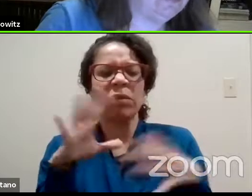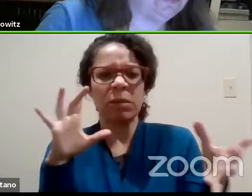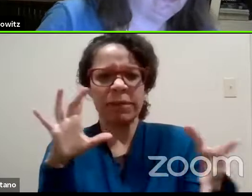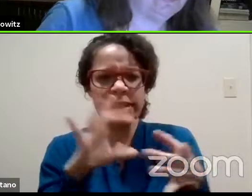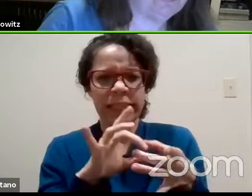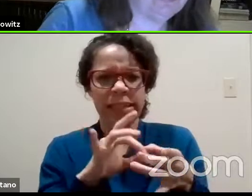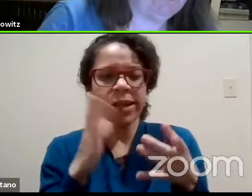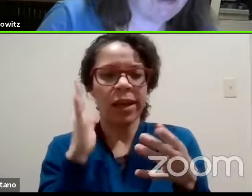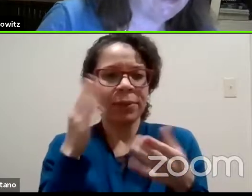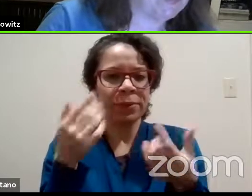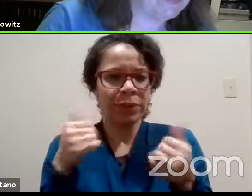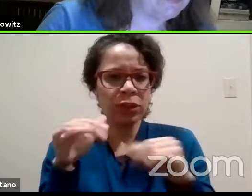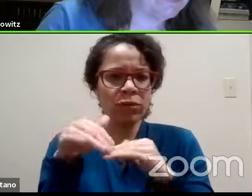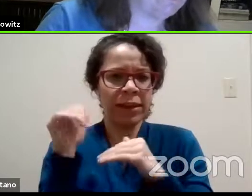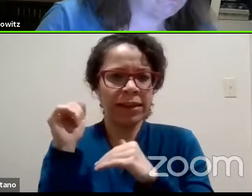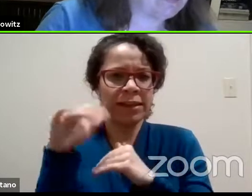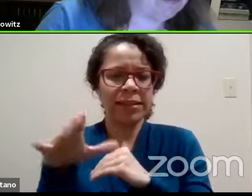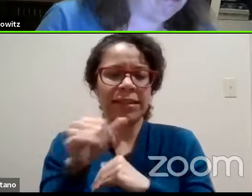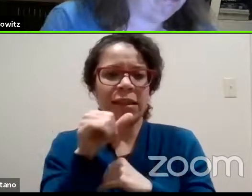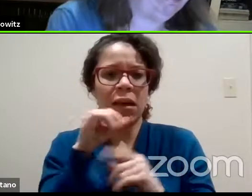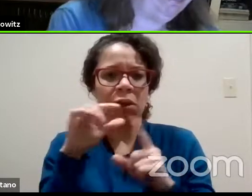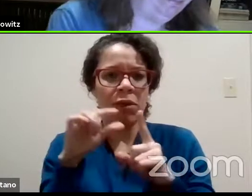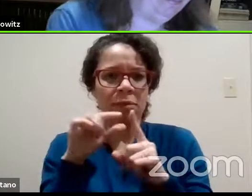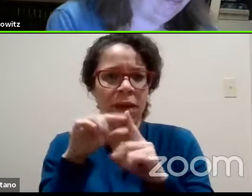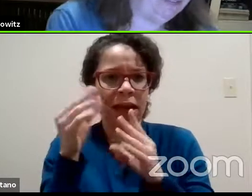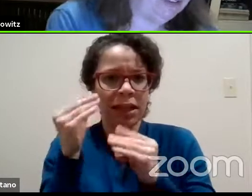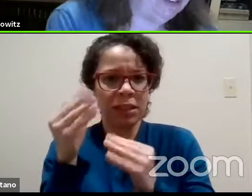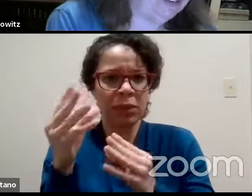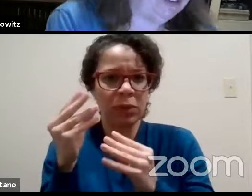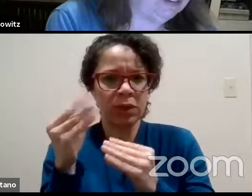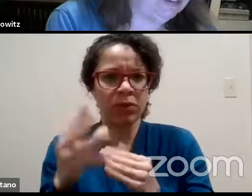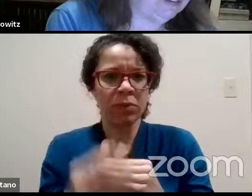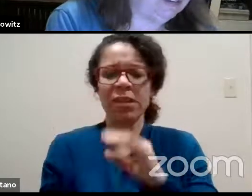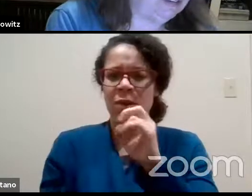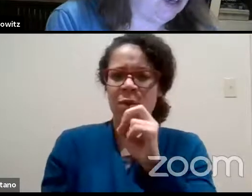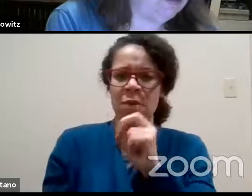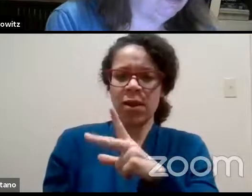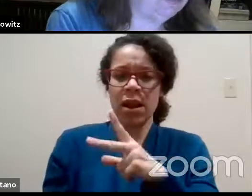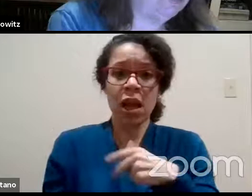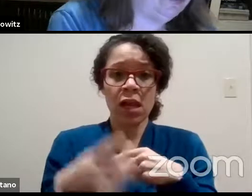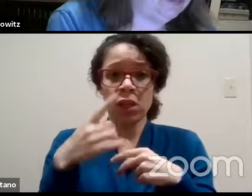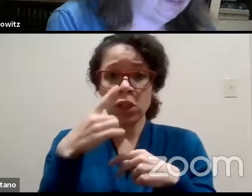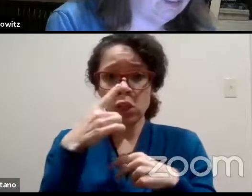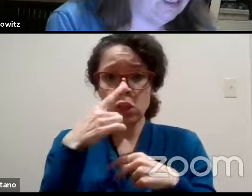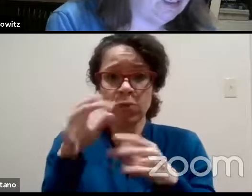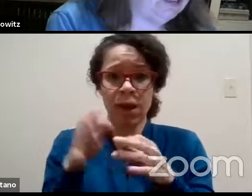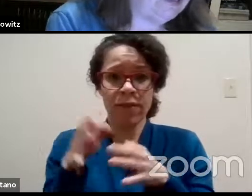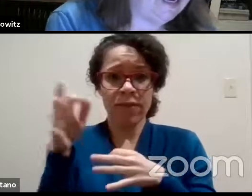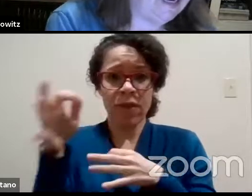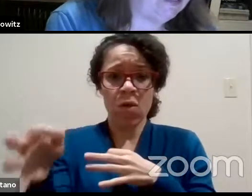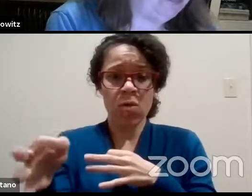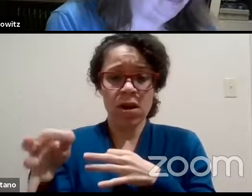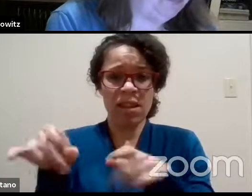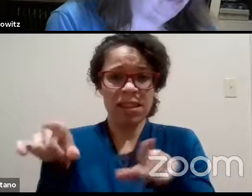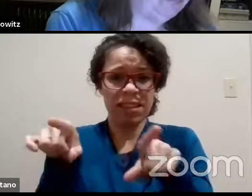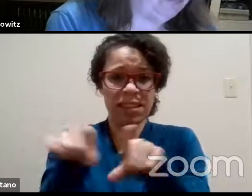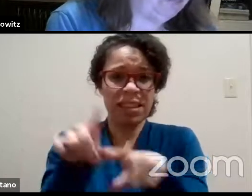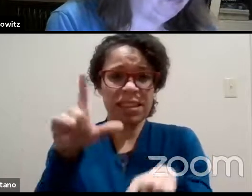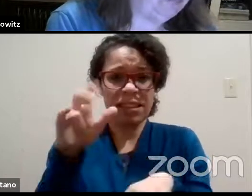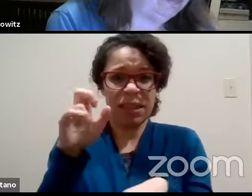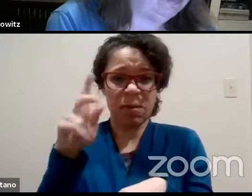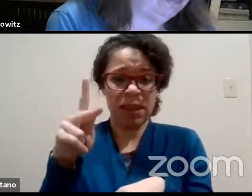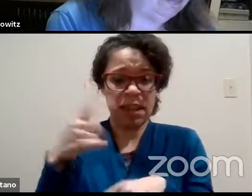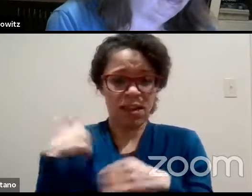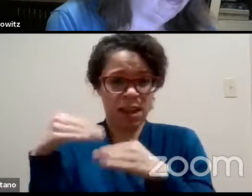password, the information. Okay, if you want to just forward her the same link that I forwarded you.